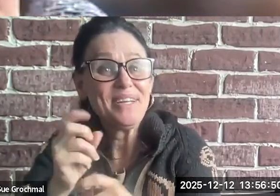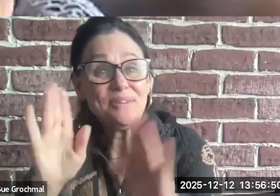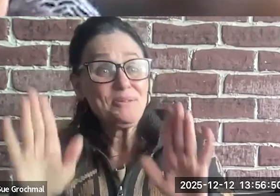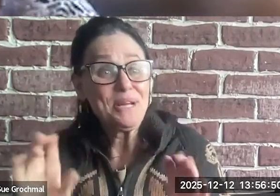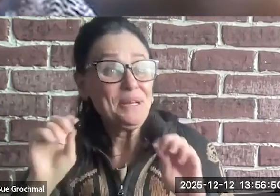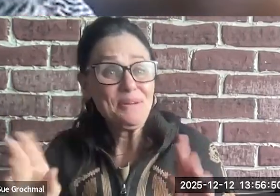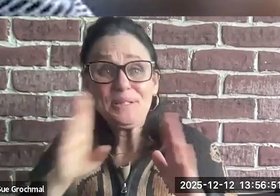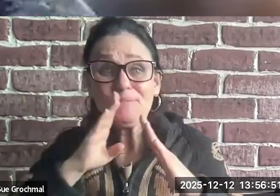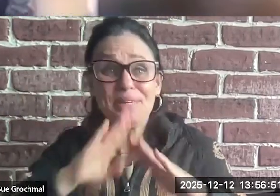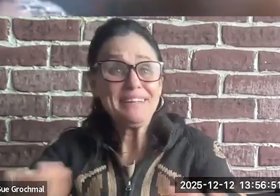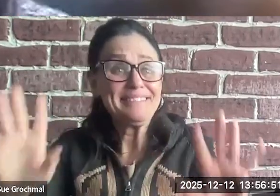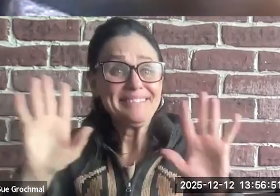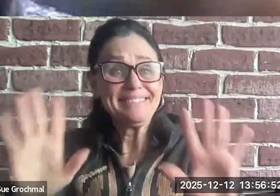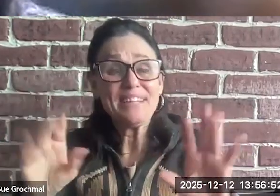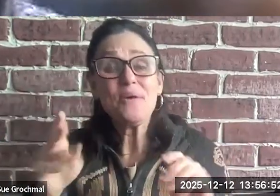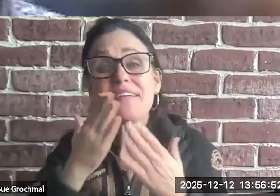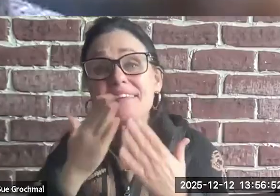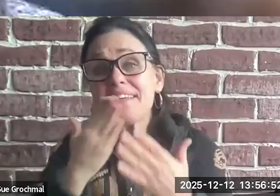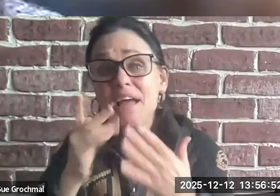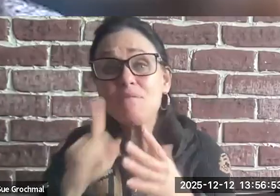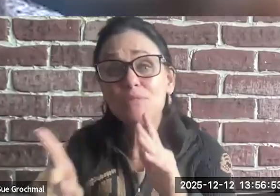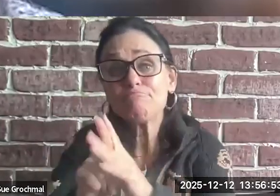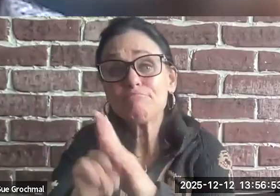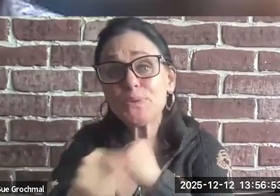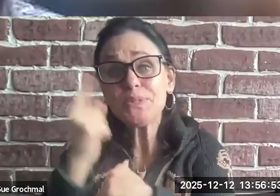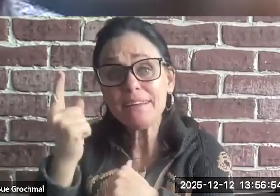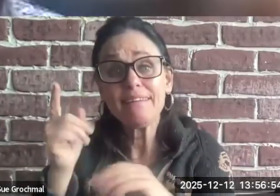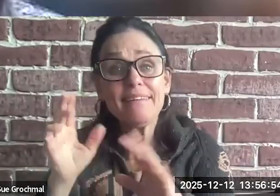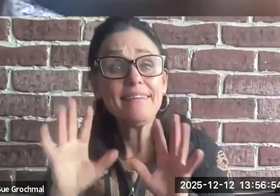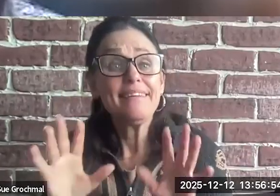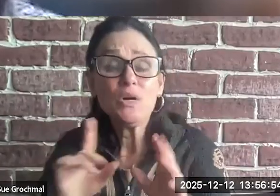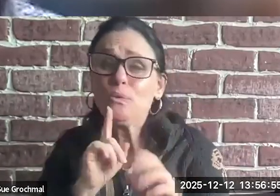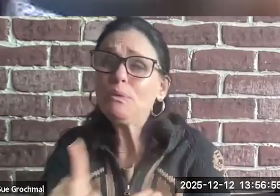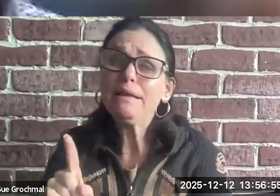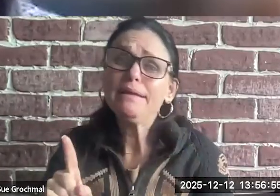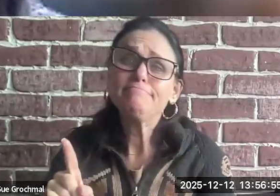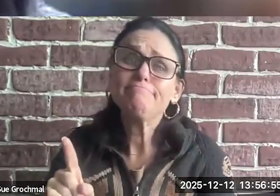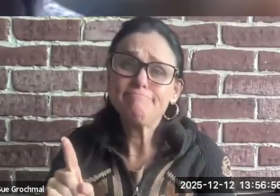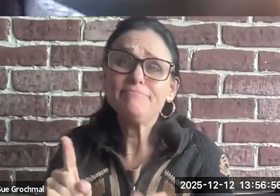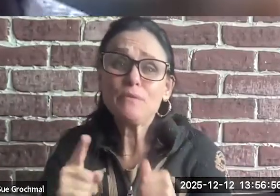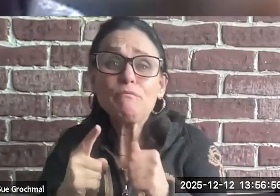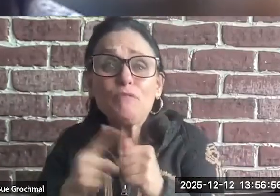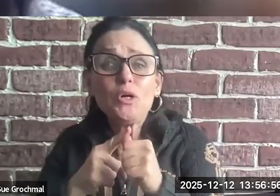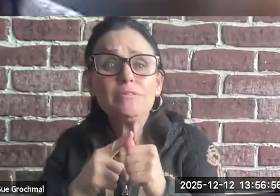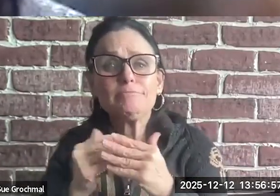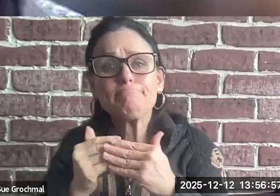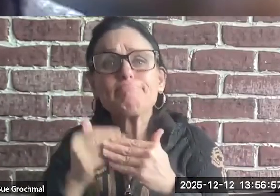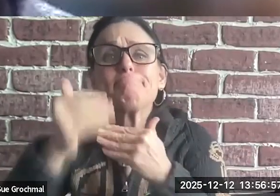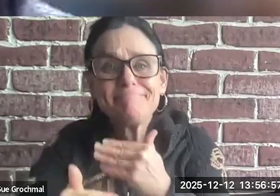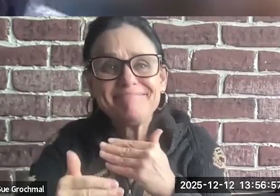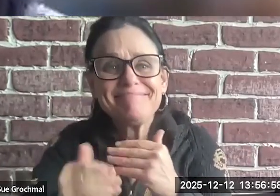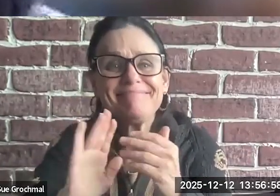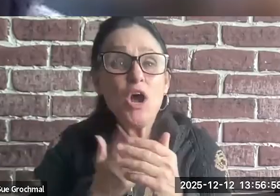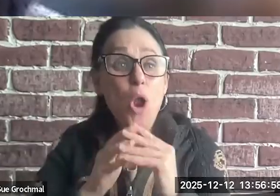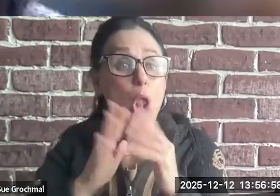Great. Okay. Well, I really want to thank everyone for attending today. Again, this is really just the first step,